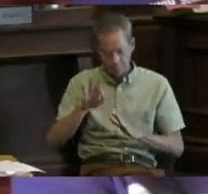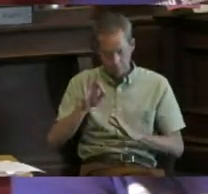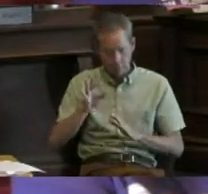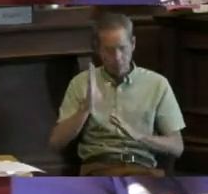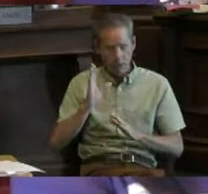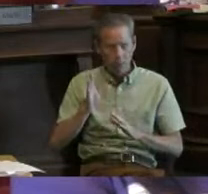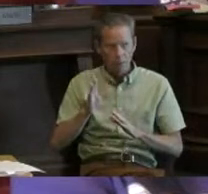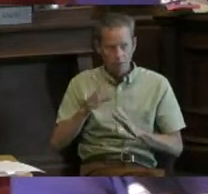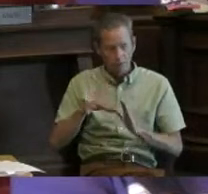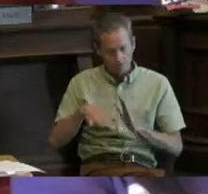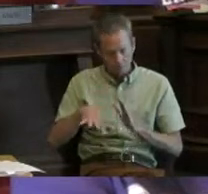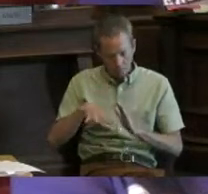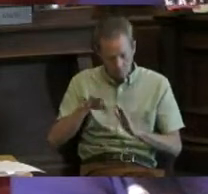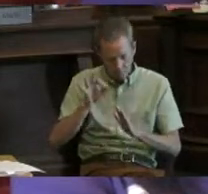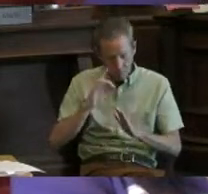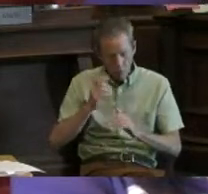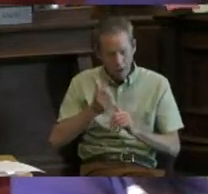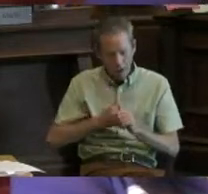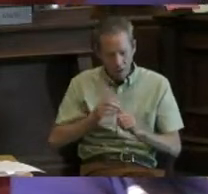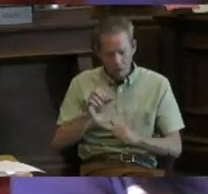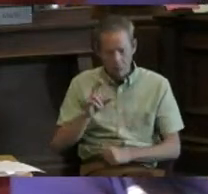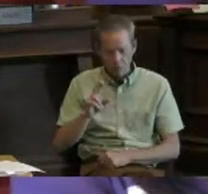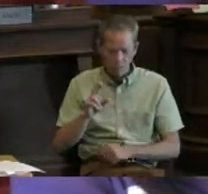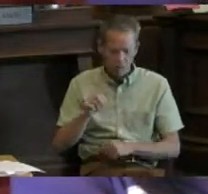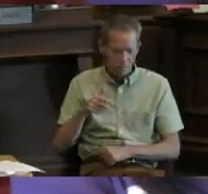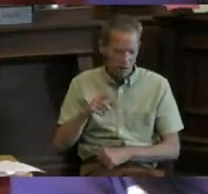through that lottery for each of those units until they're built.